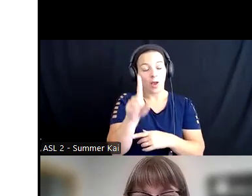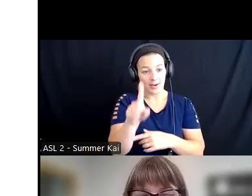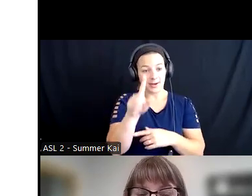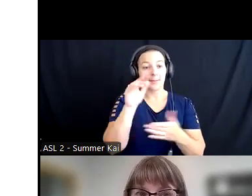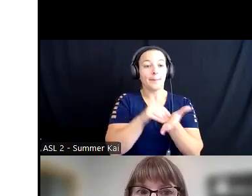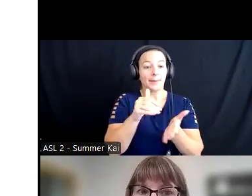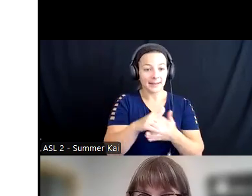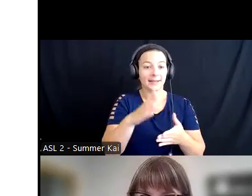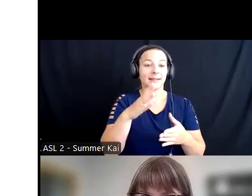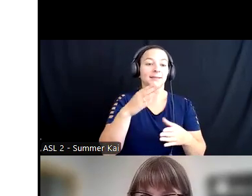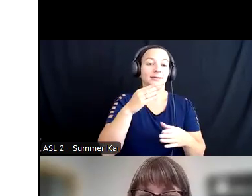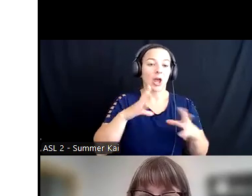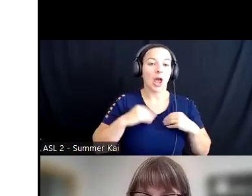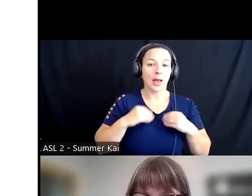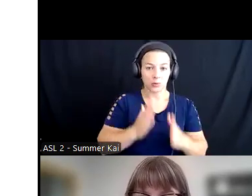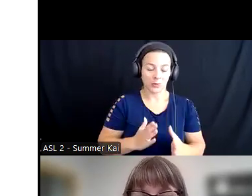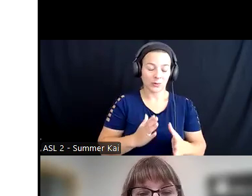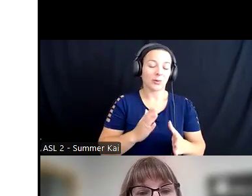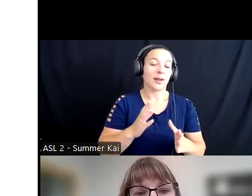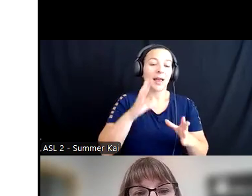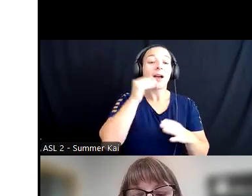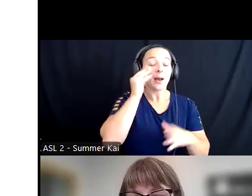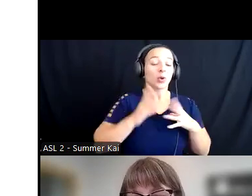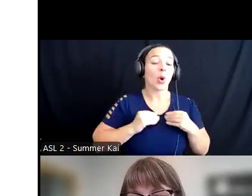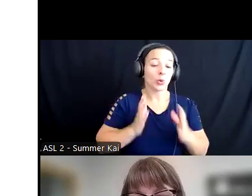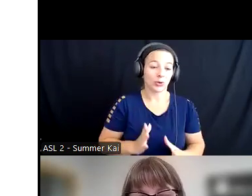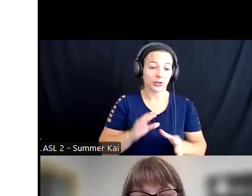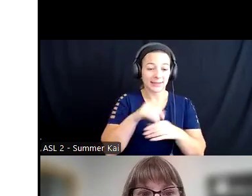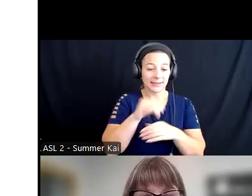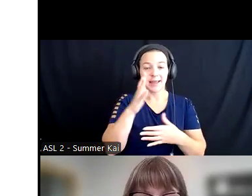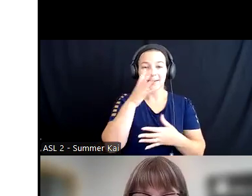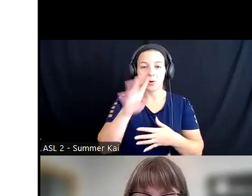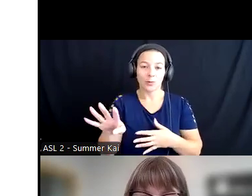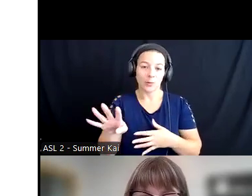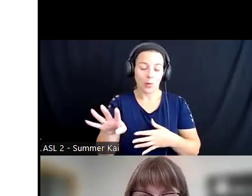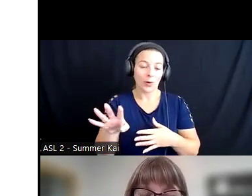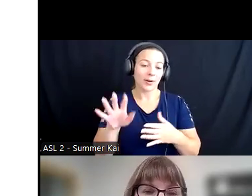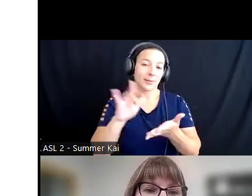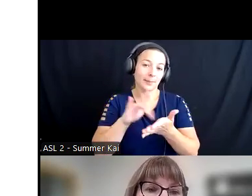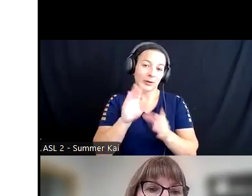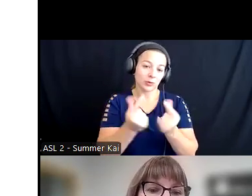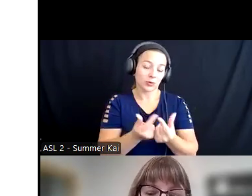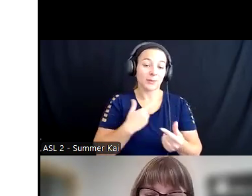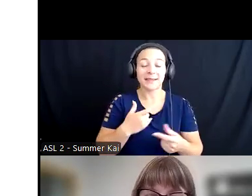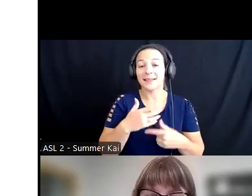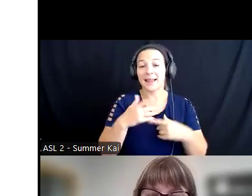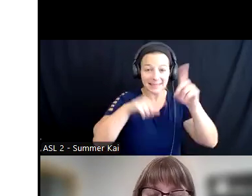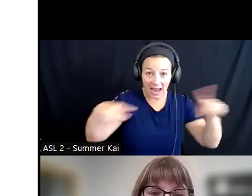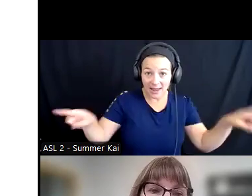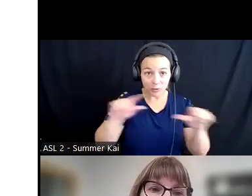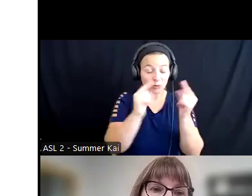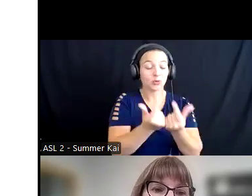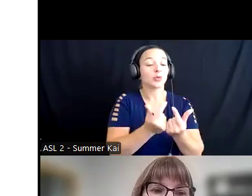the overlooked middle in California in this age group. It's a racially and ethnically diverse group. You can see that is